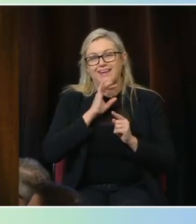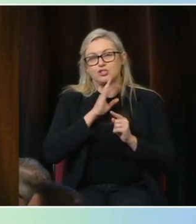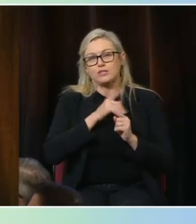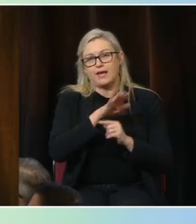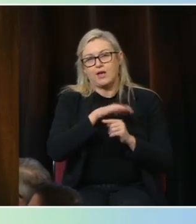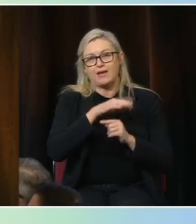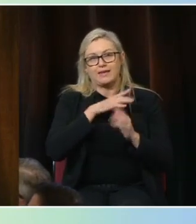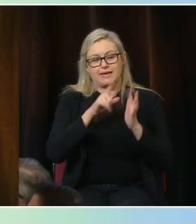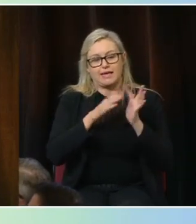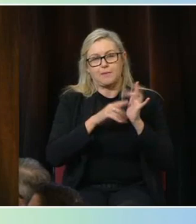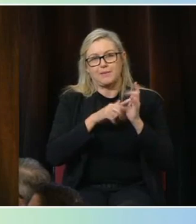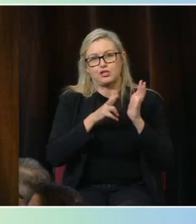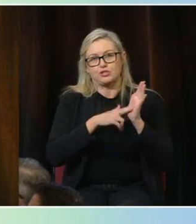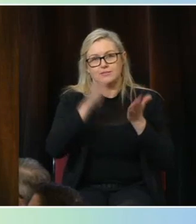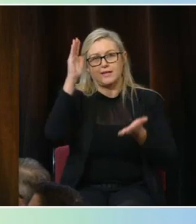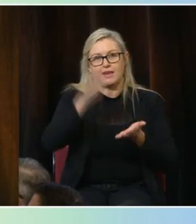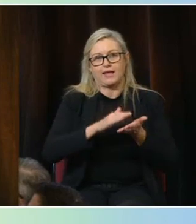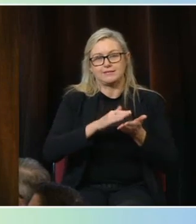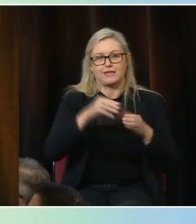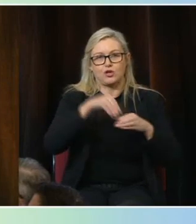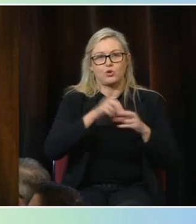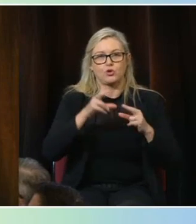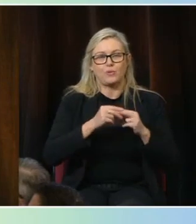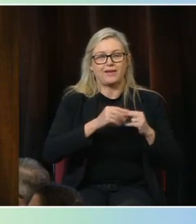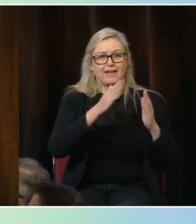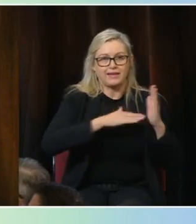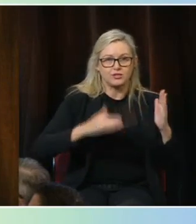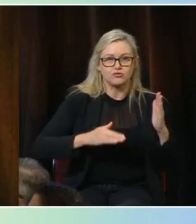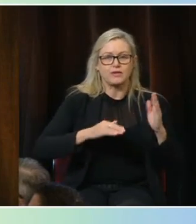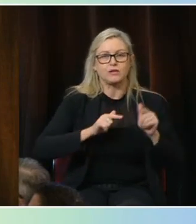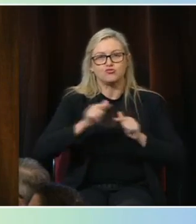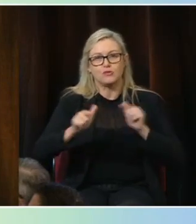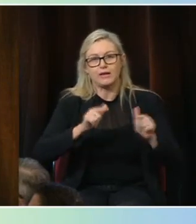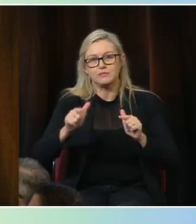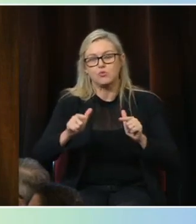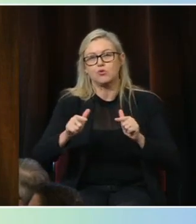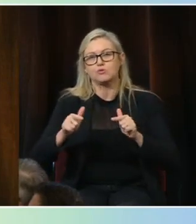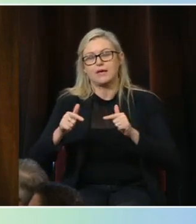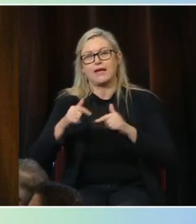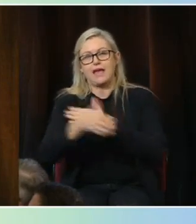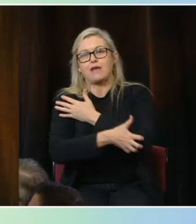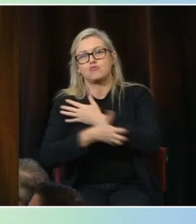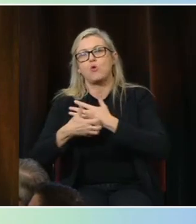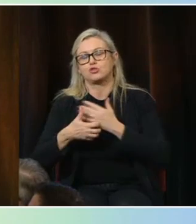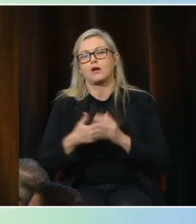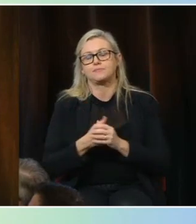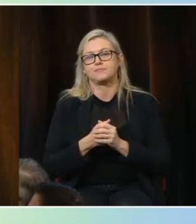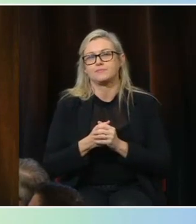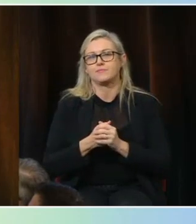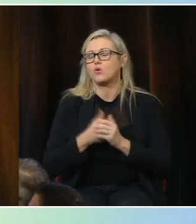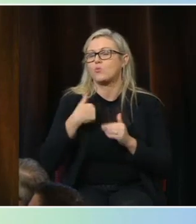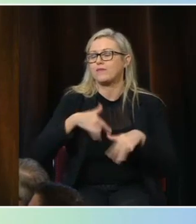to bend the curve on emissions in Industry transport and agriculture over this decade we are not yet on that path